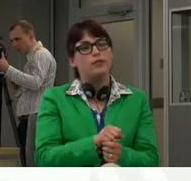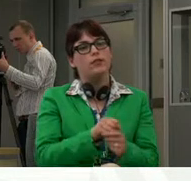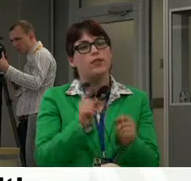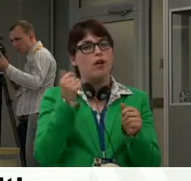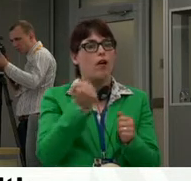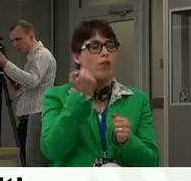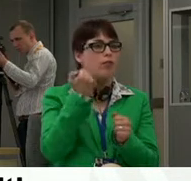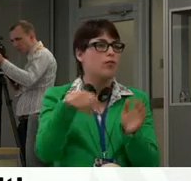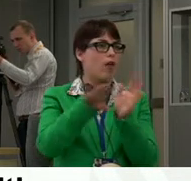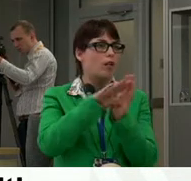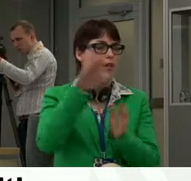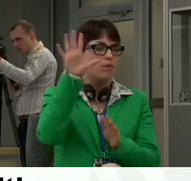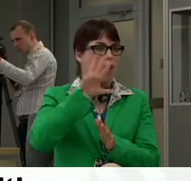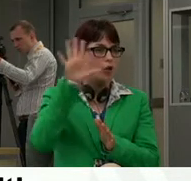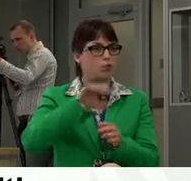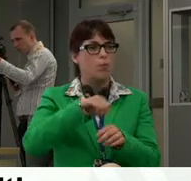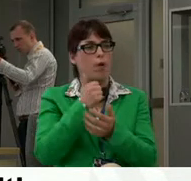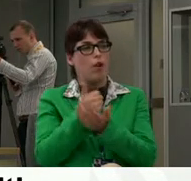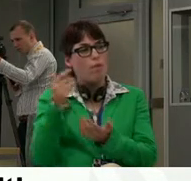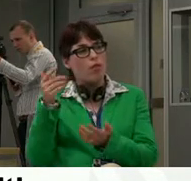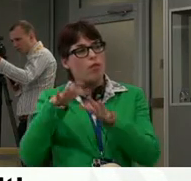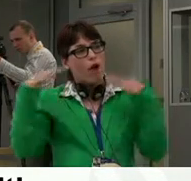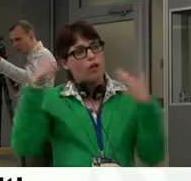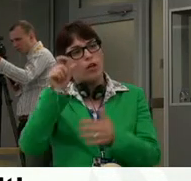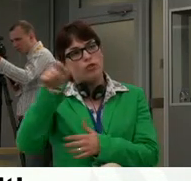the quality of life of persons with disabilities,